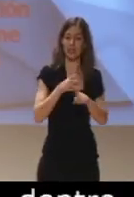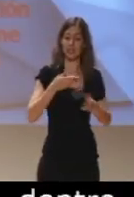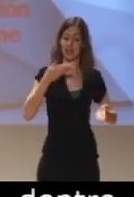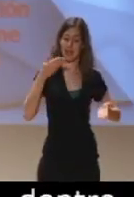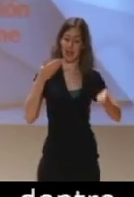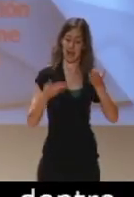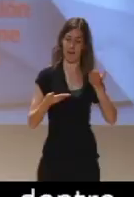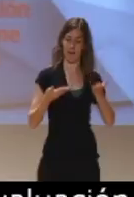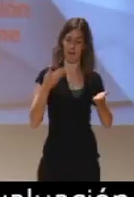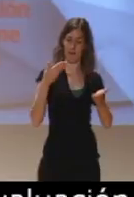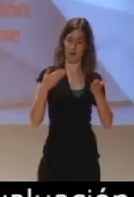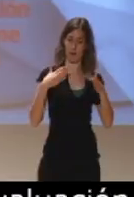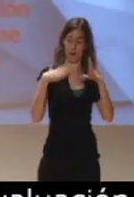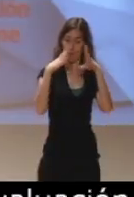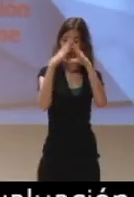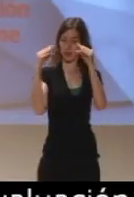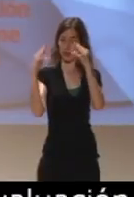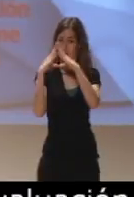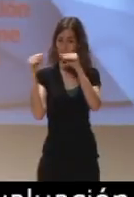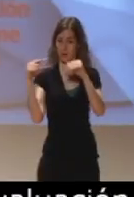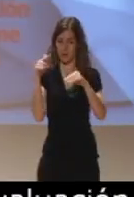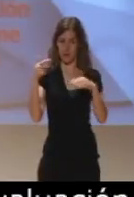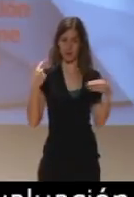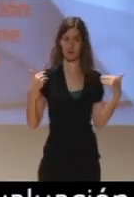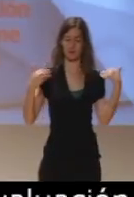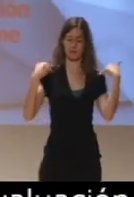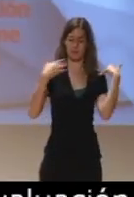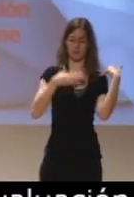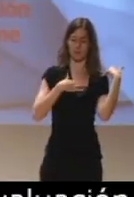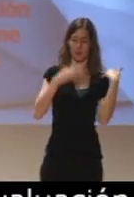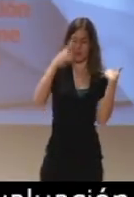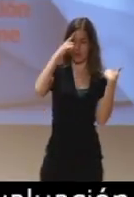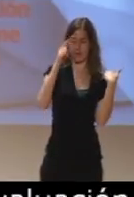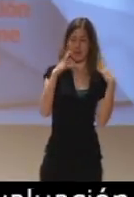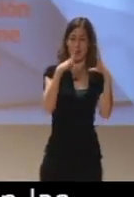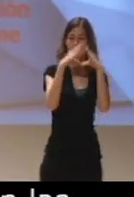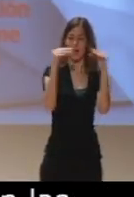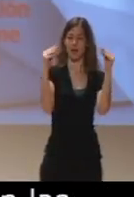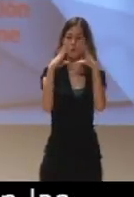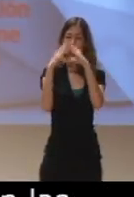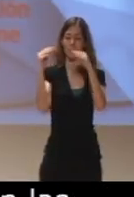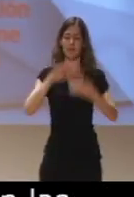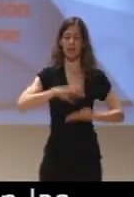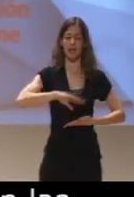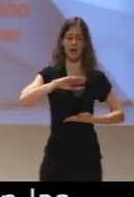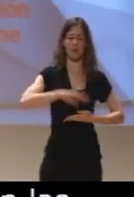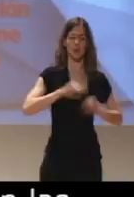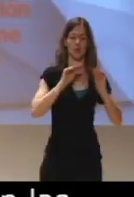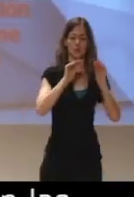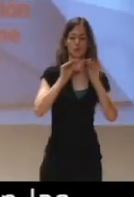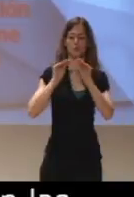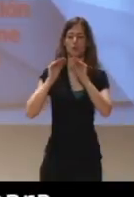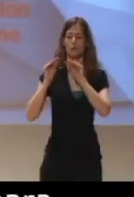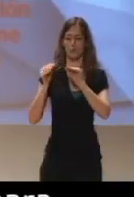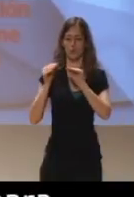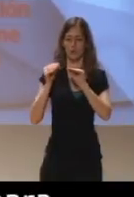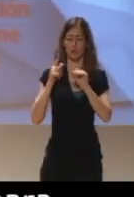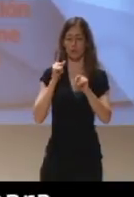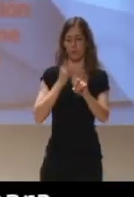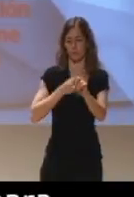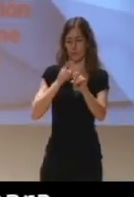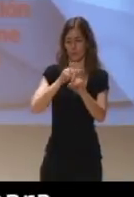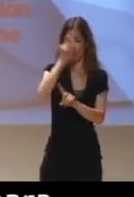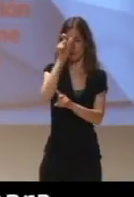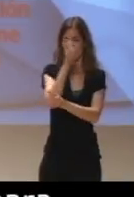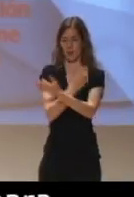agency, within the criteria and assessment items for the universities, I think it could include what are the